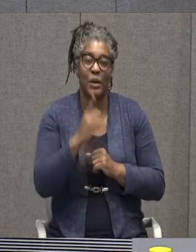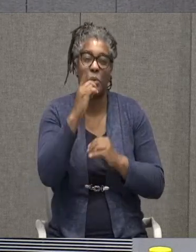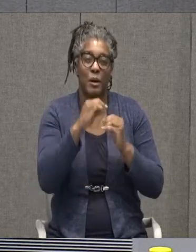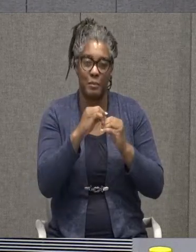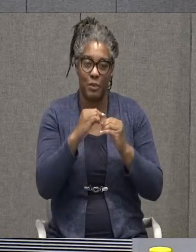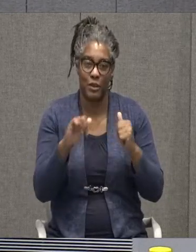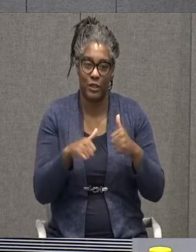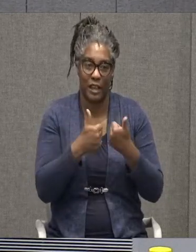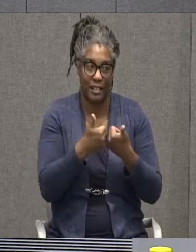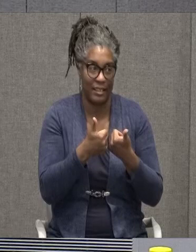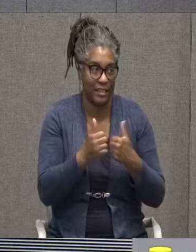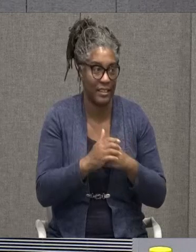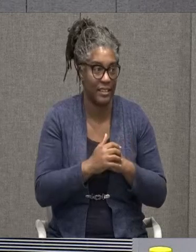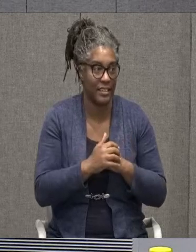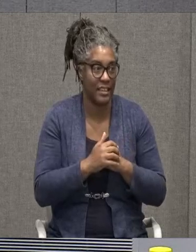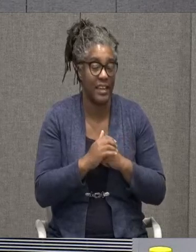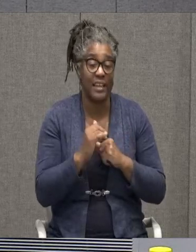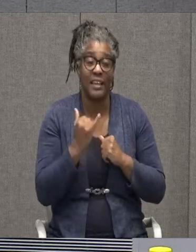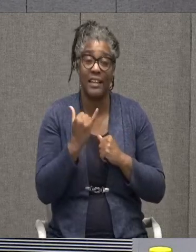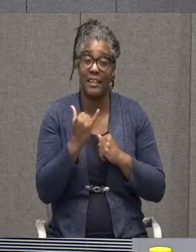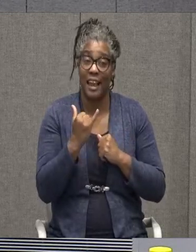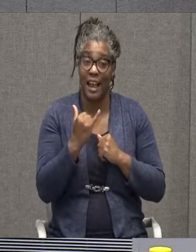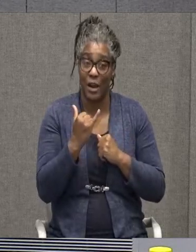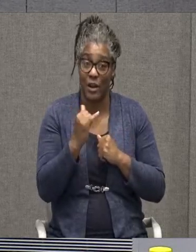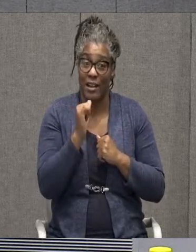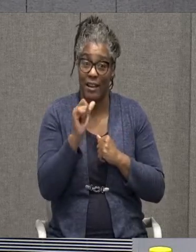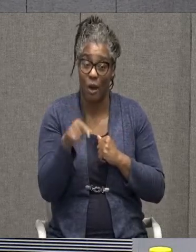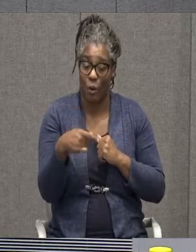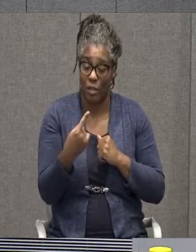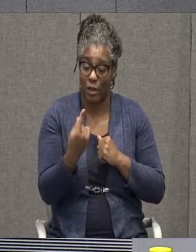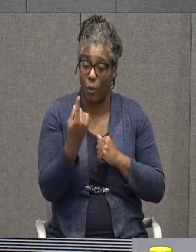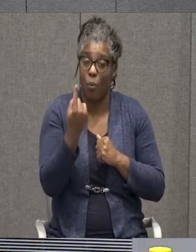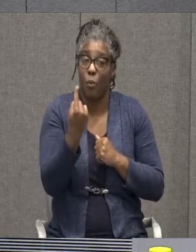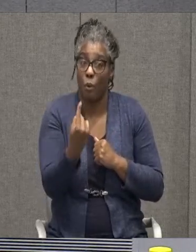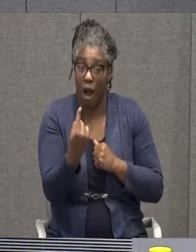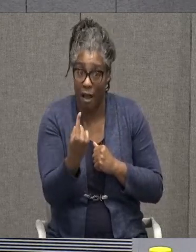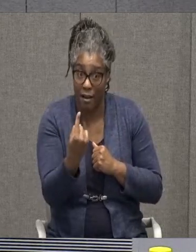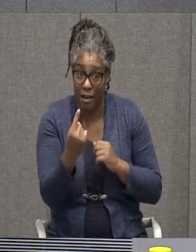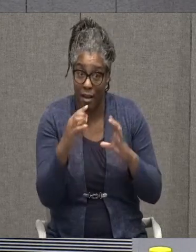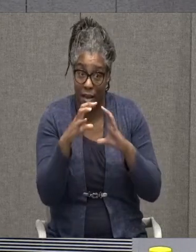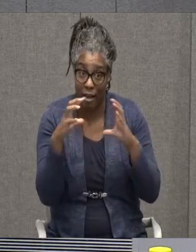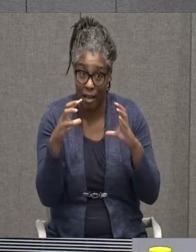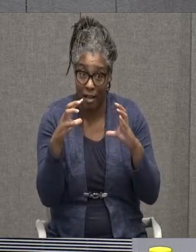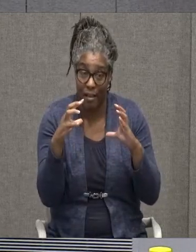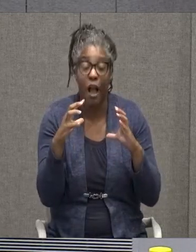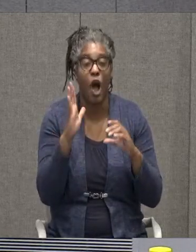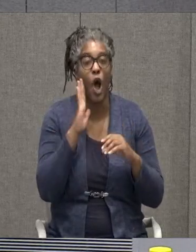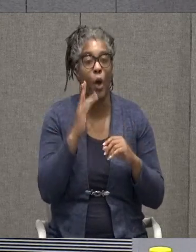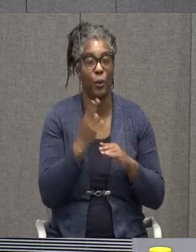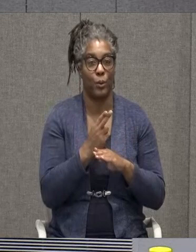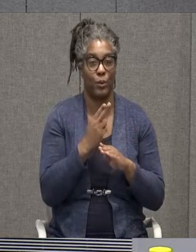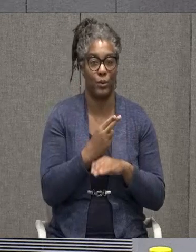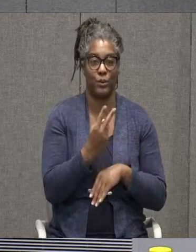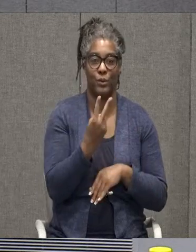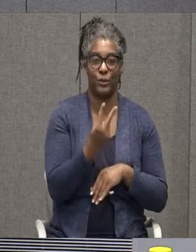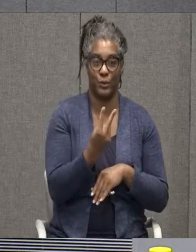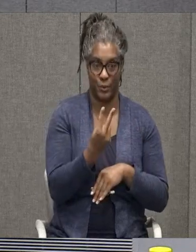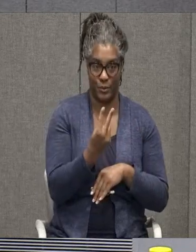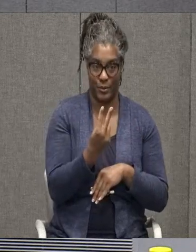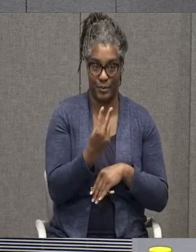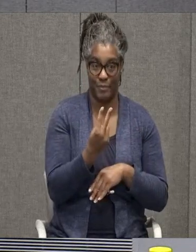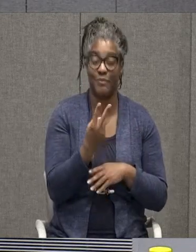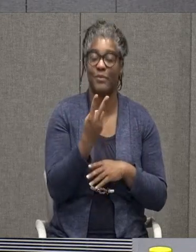Instead of one balloon, I'm gonna use 2 balloons, okay? So I want to keep